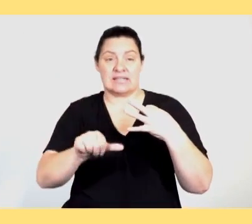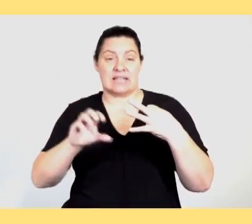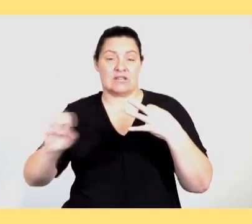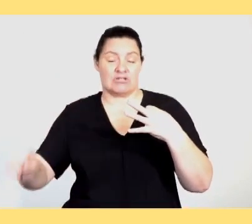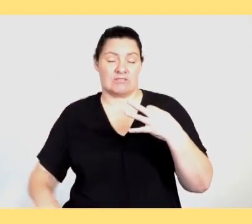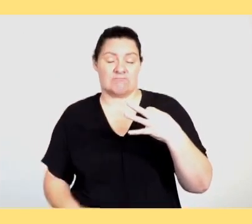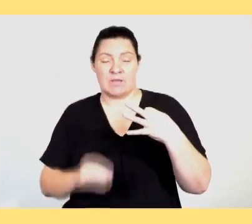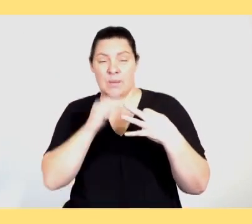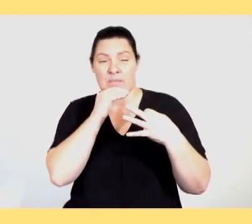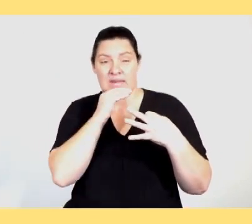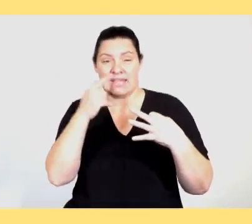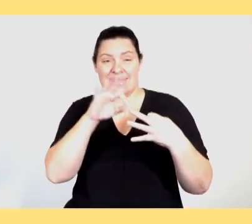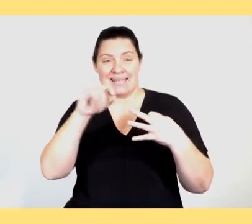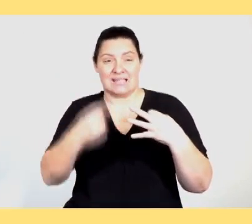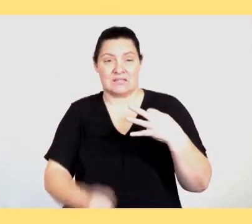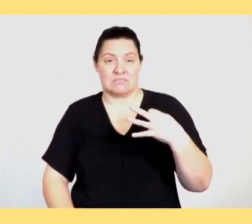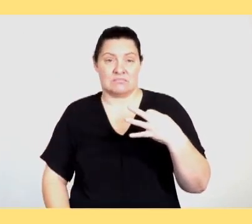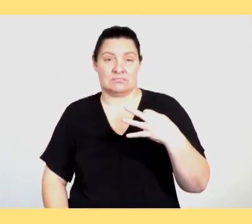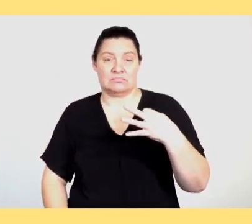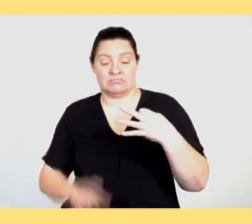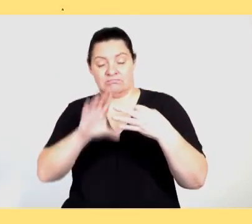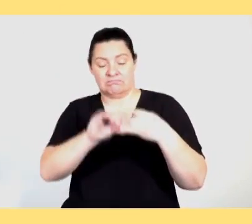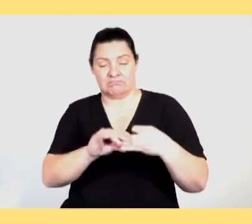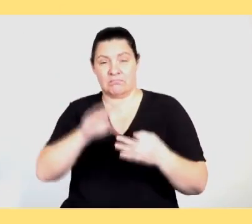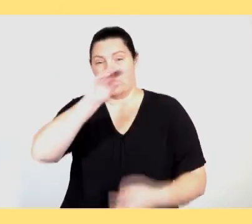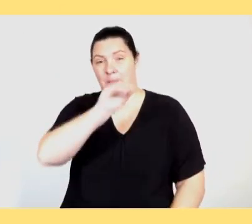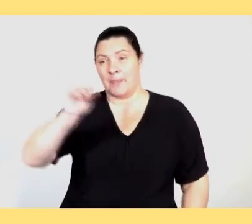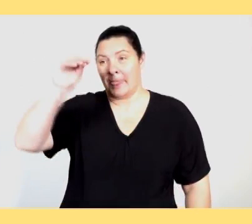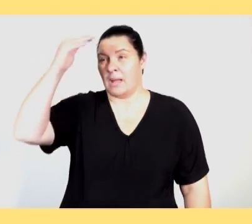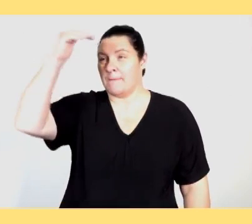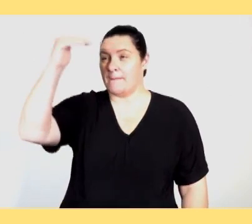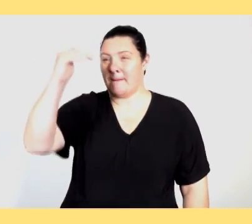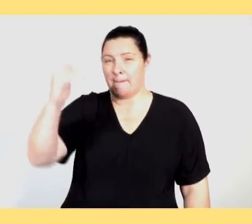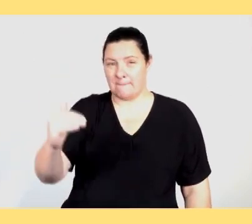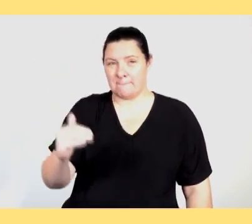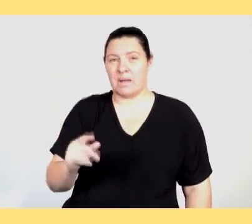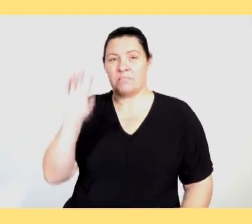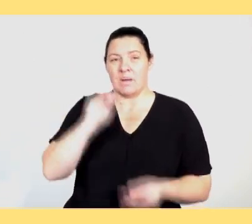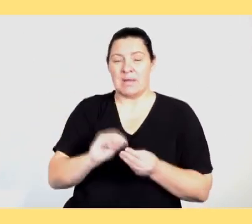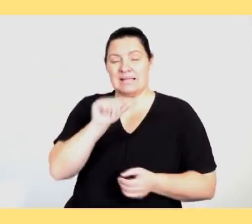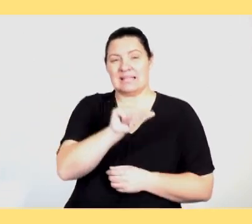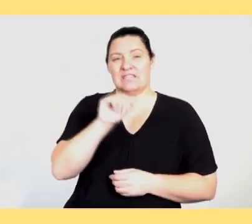34,600, which is Ryan Giggs. And then you end up with